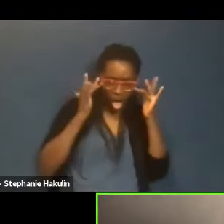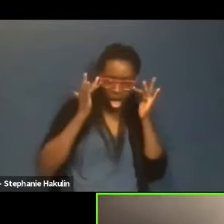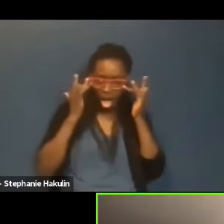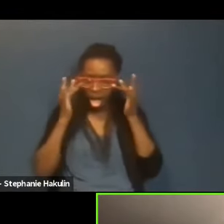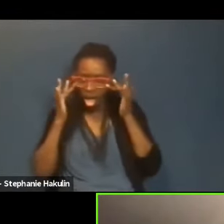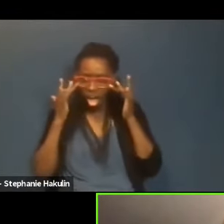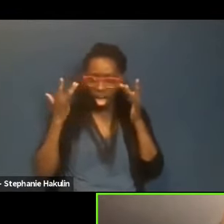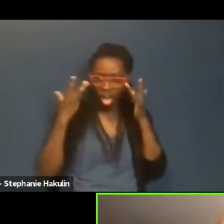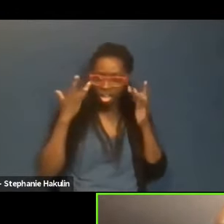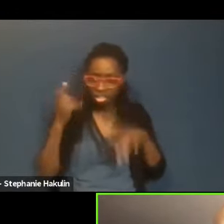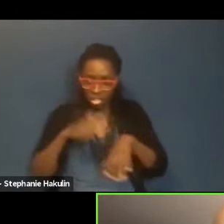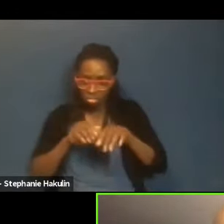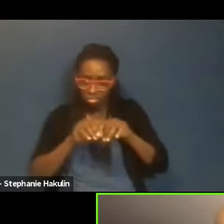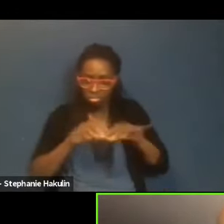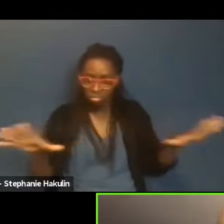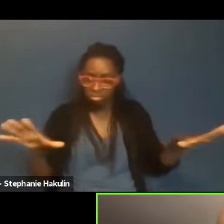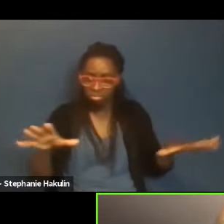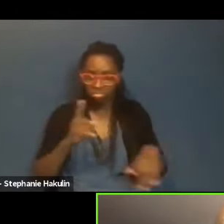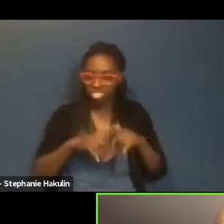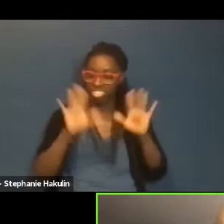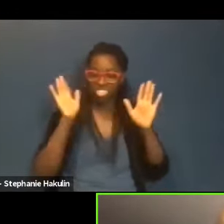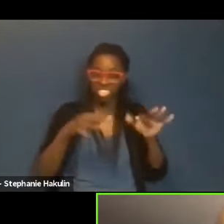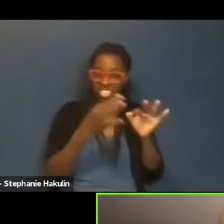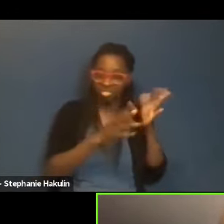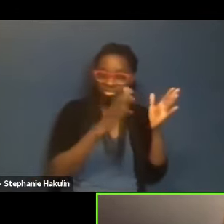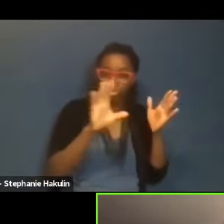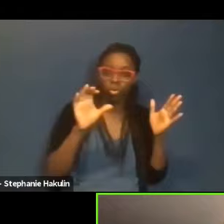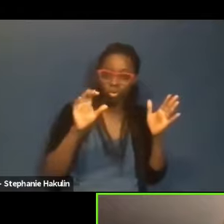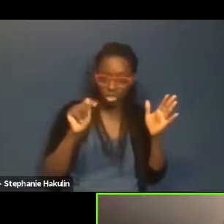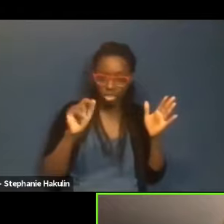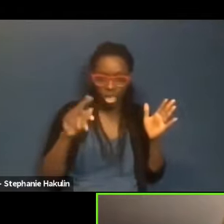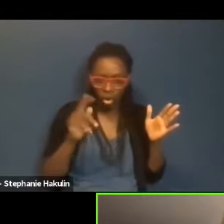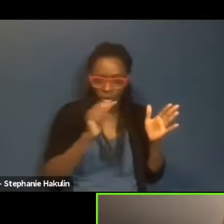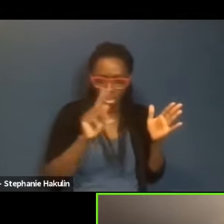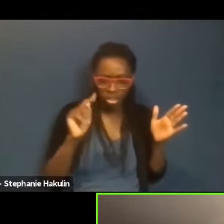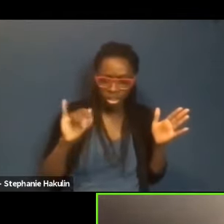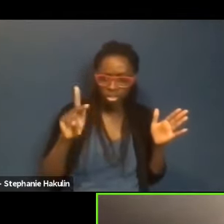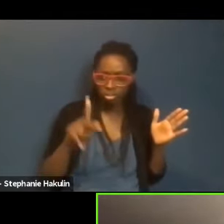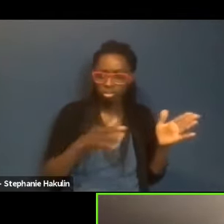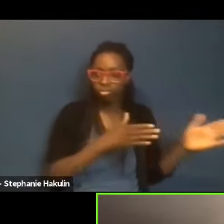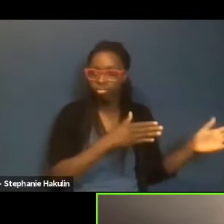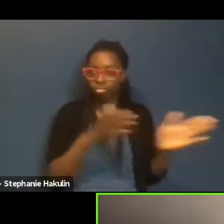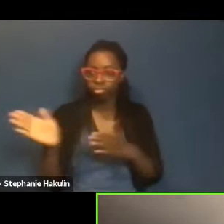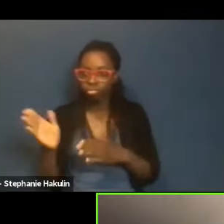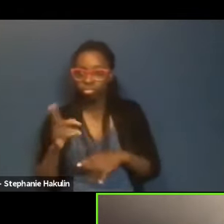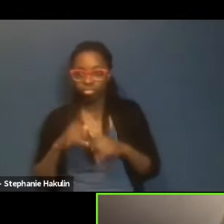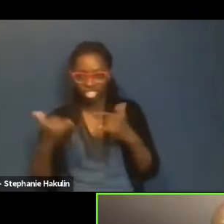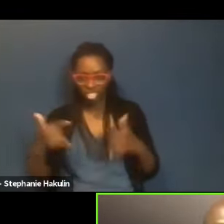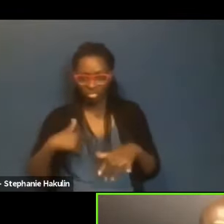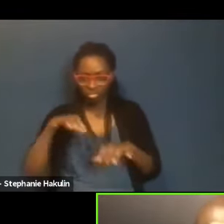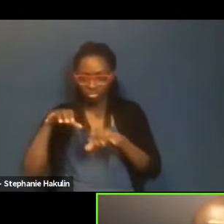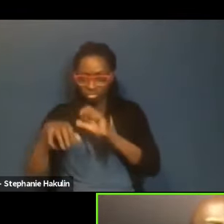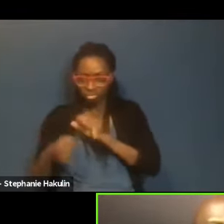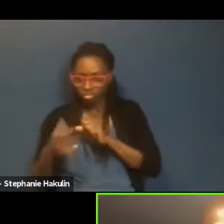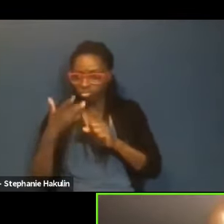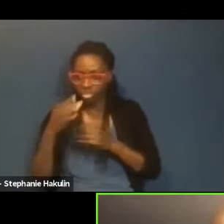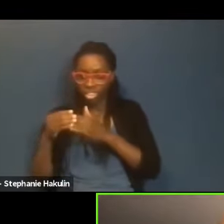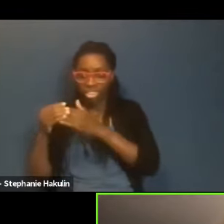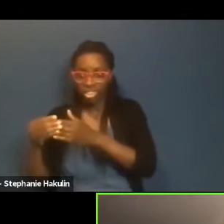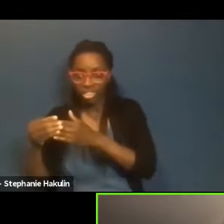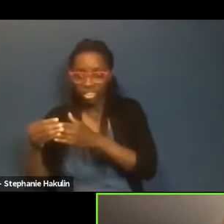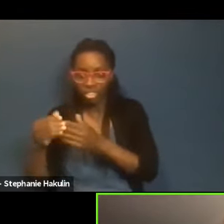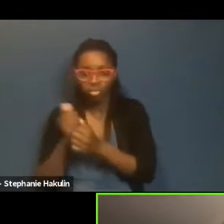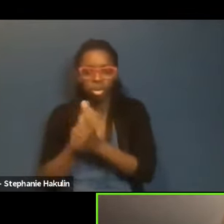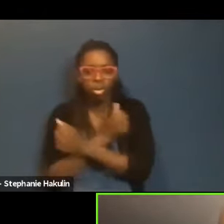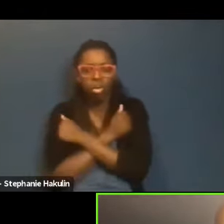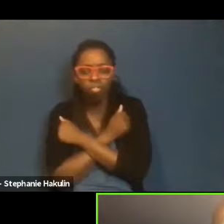is love. I am grieving and I long to be led with love. These are sad times, yo. Folded over